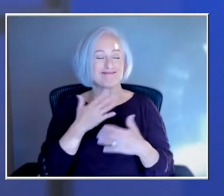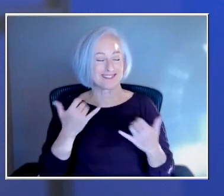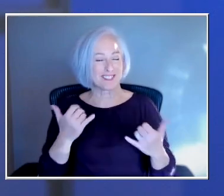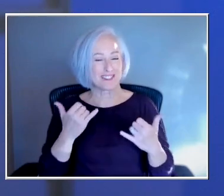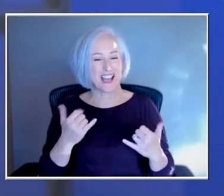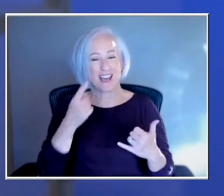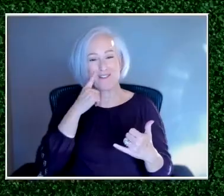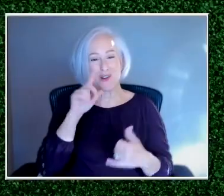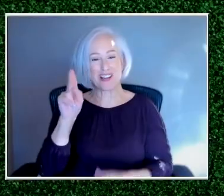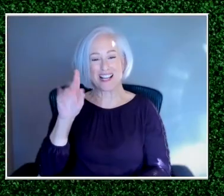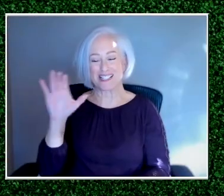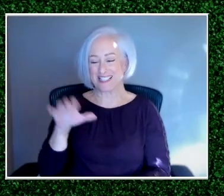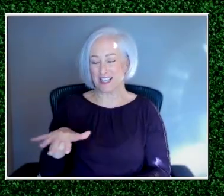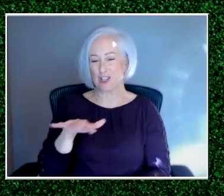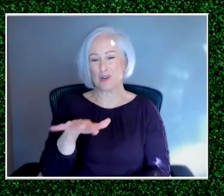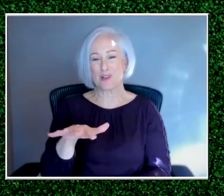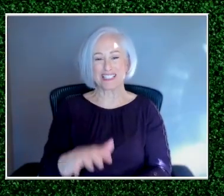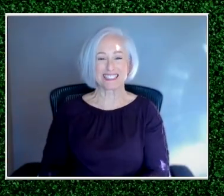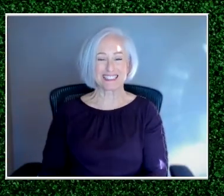a great weekend.